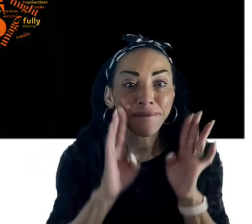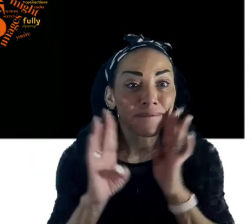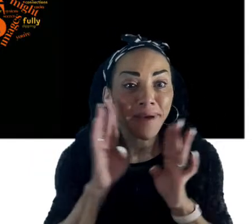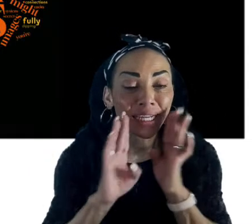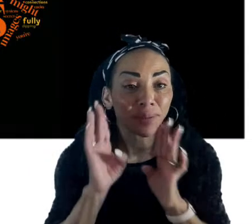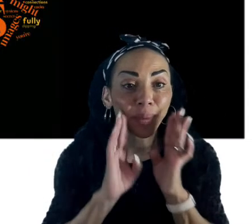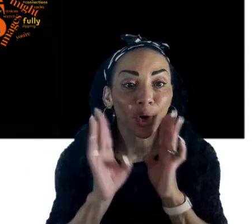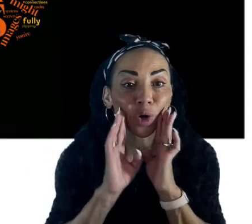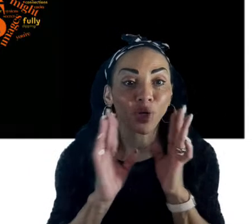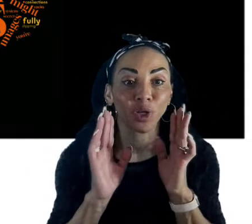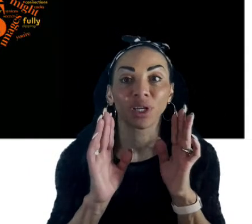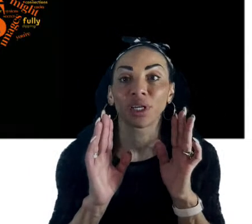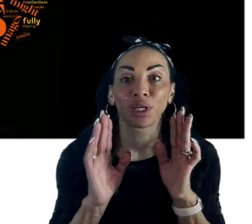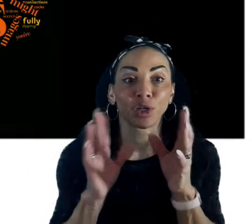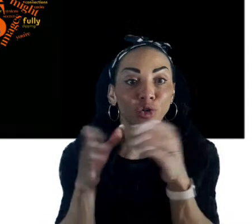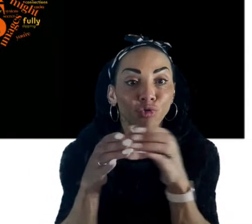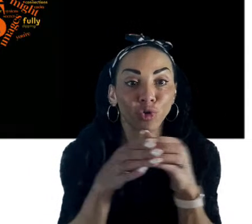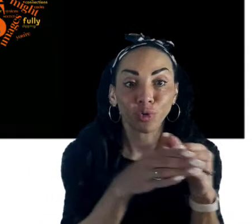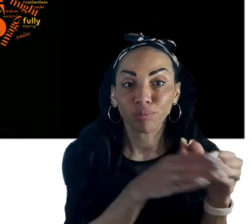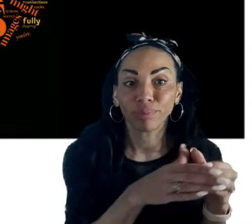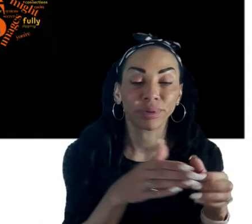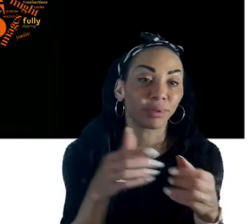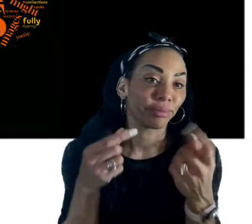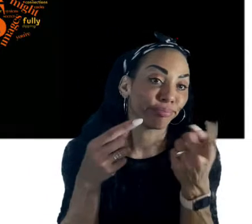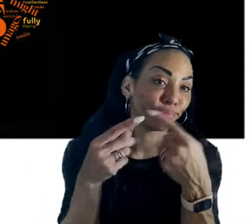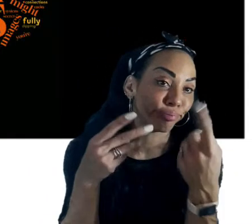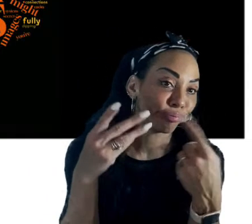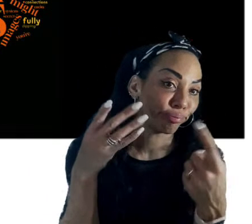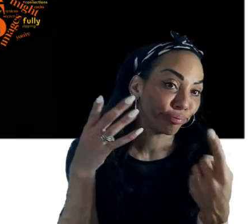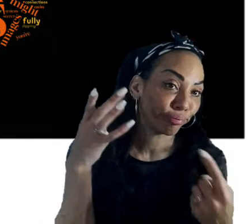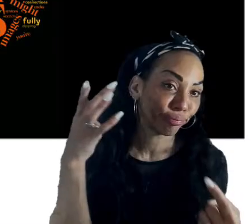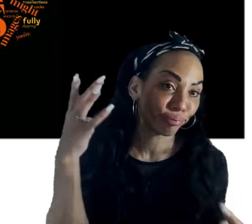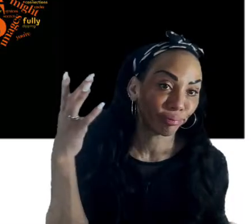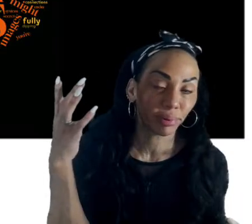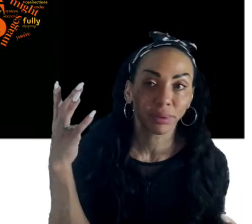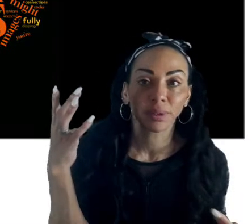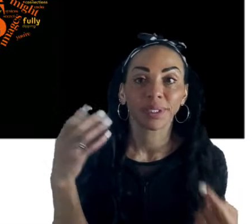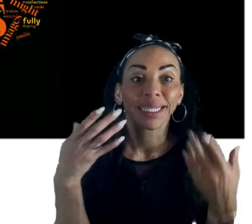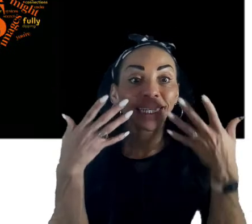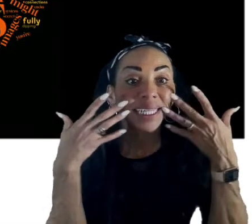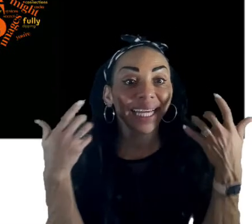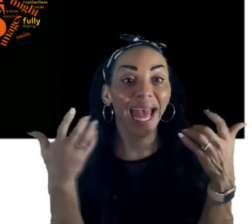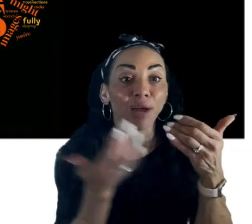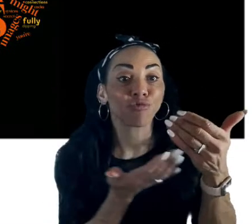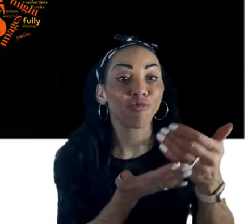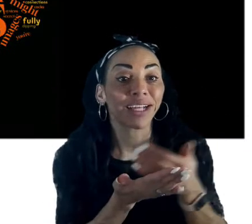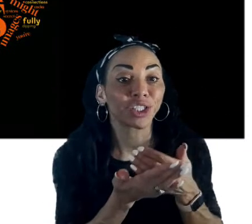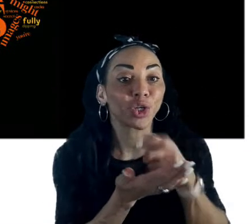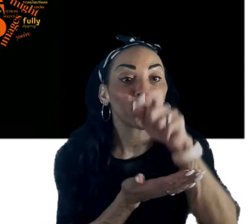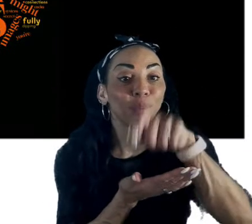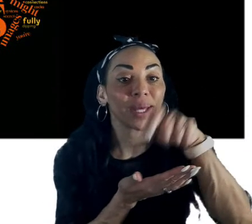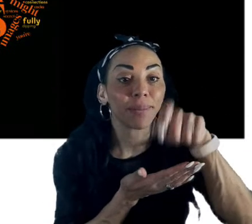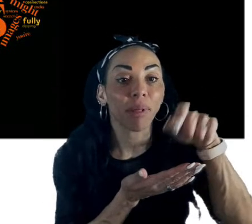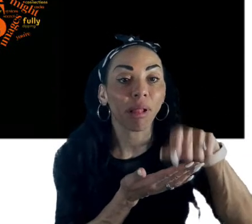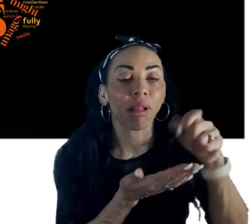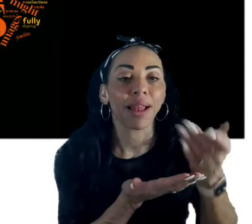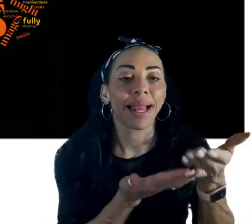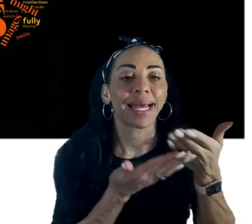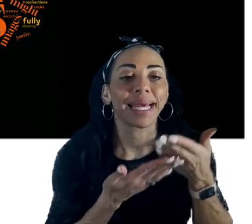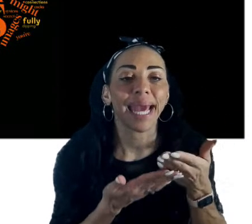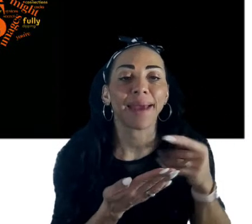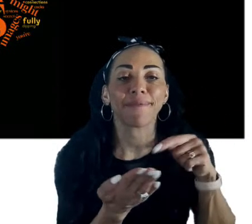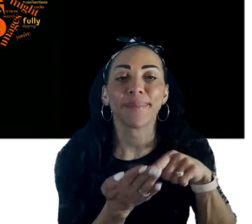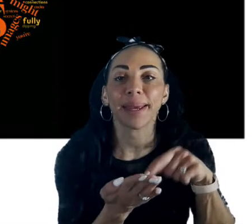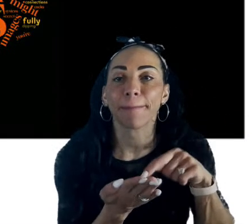patrols, and the cat rescue people gave me this little, what do you call